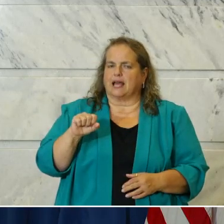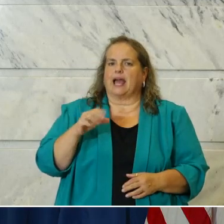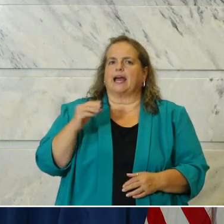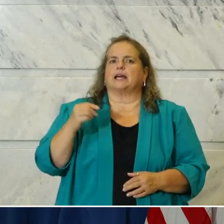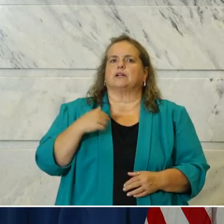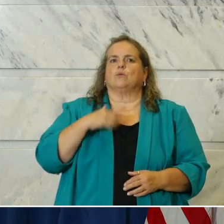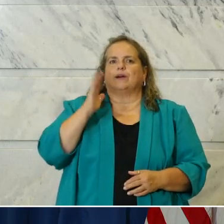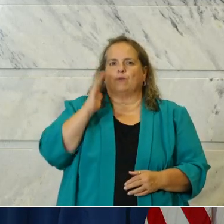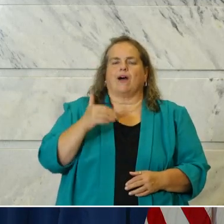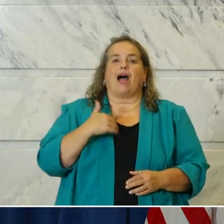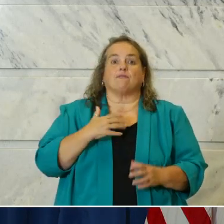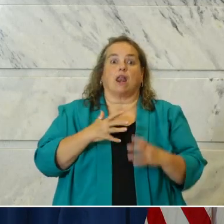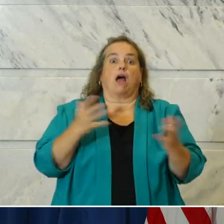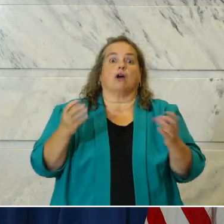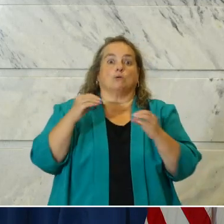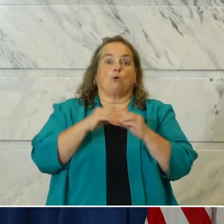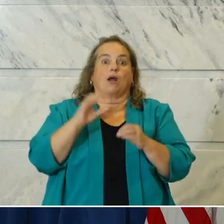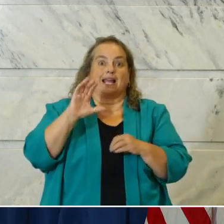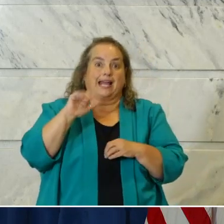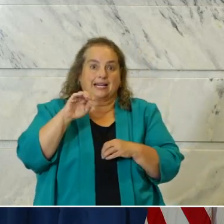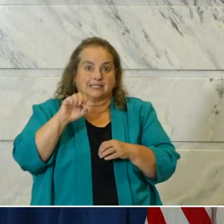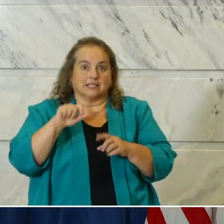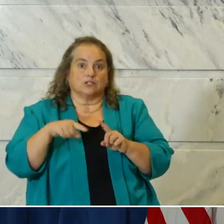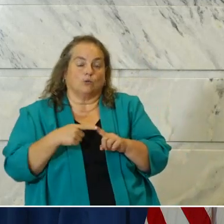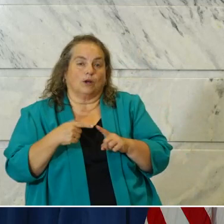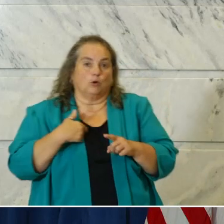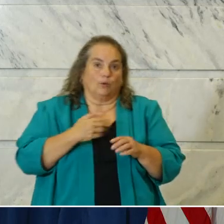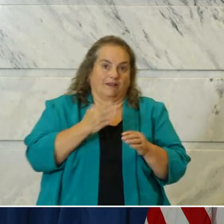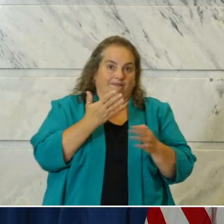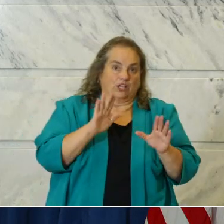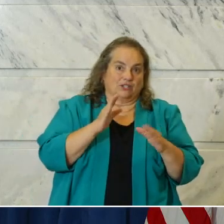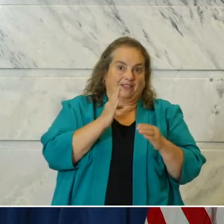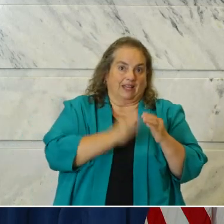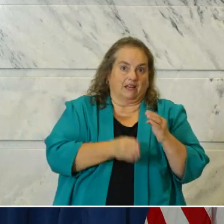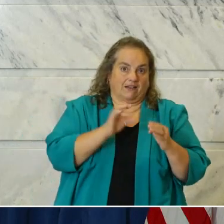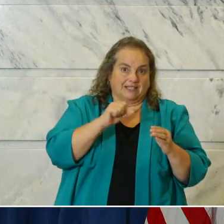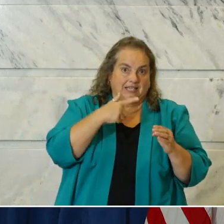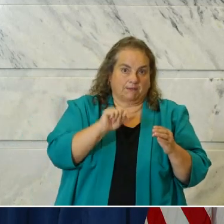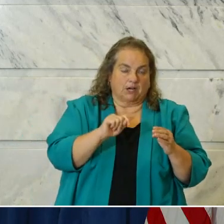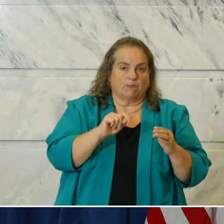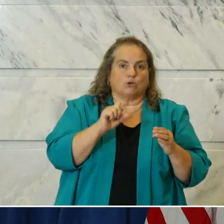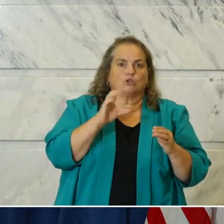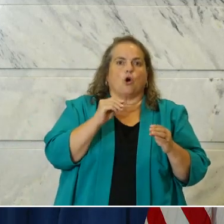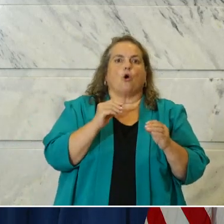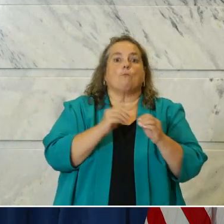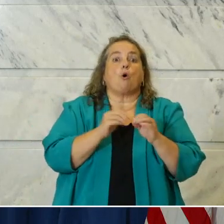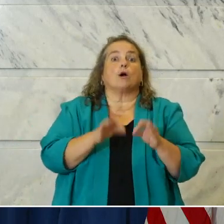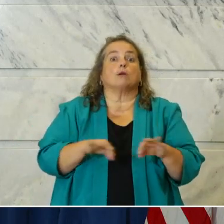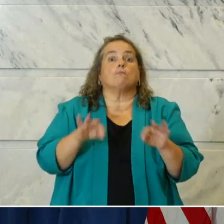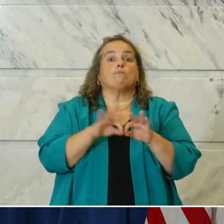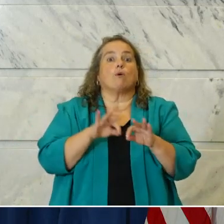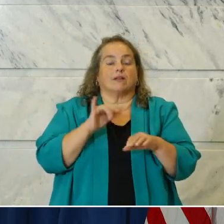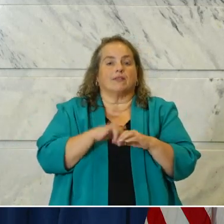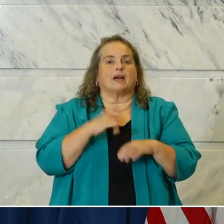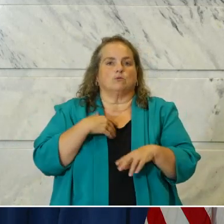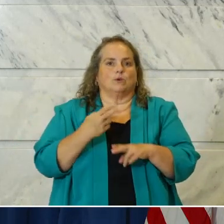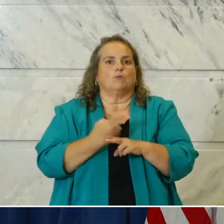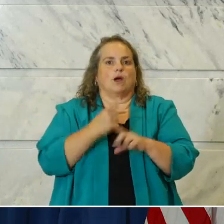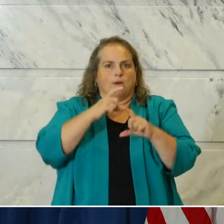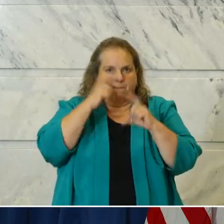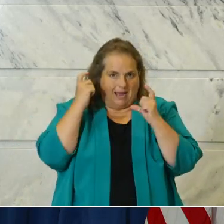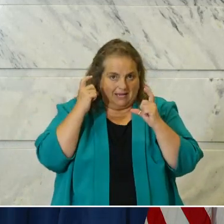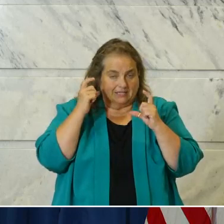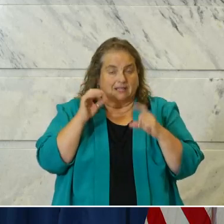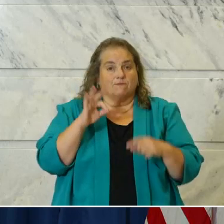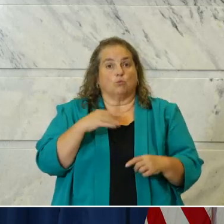more, especially as we come near the end of September. So it's going to be more important than ever that we wear them. And if we